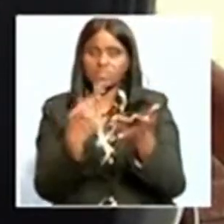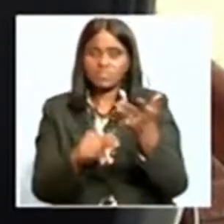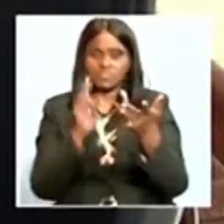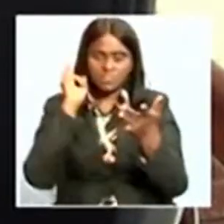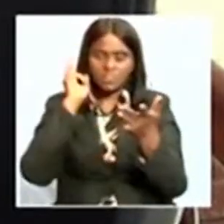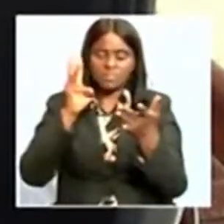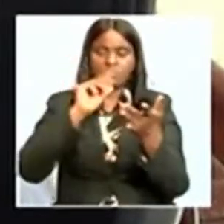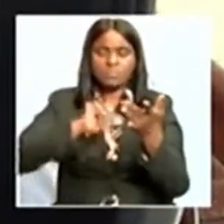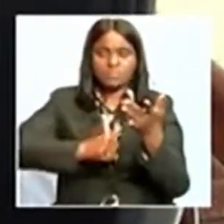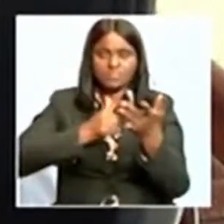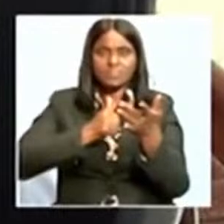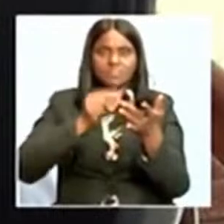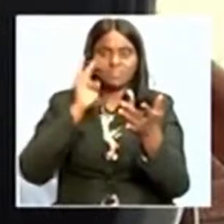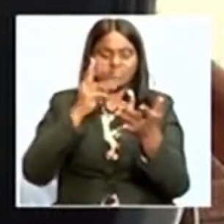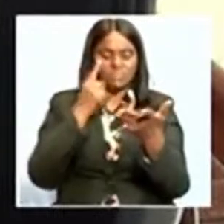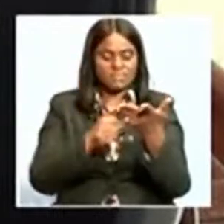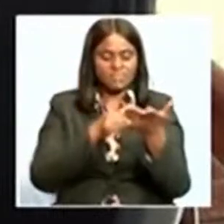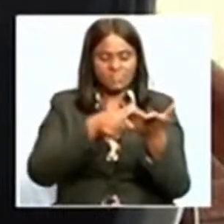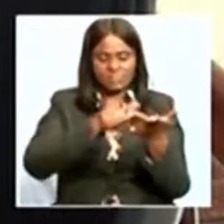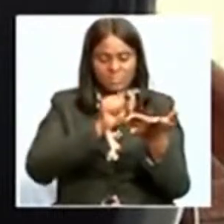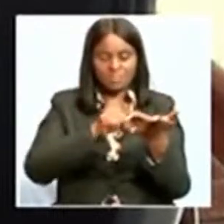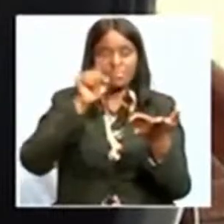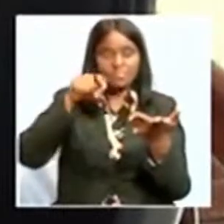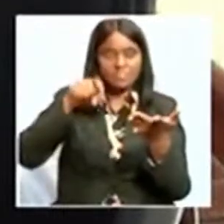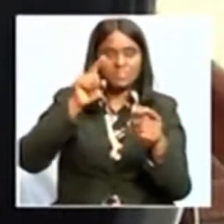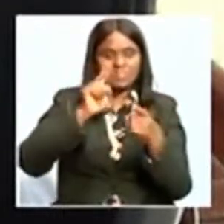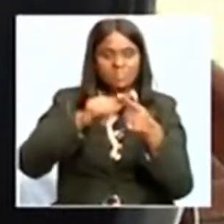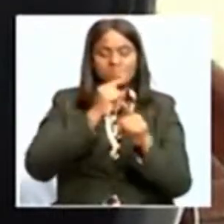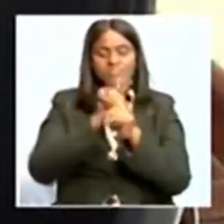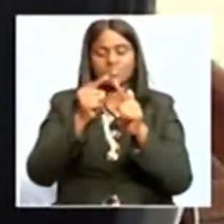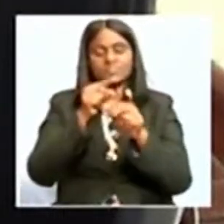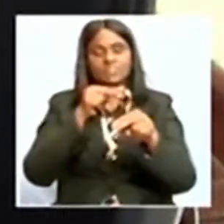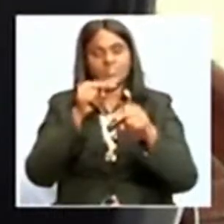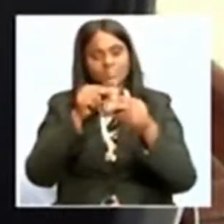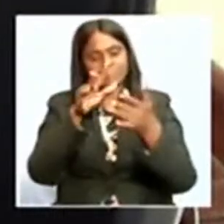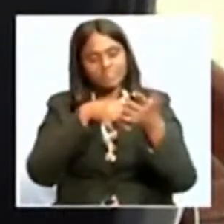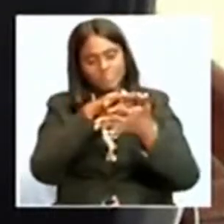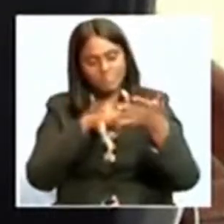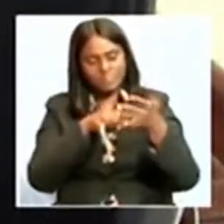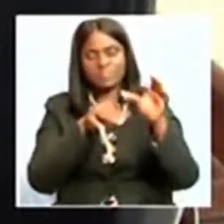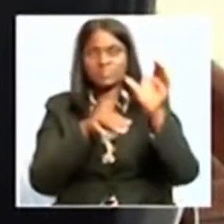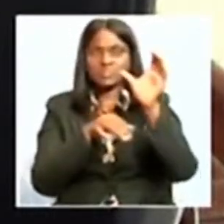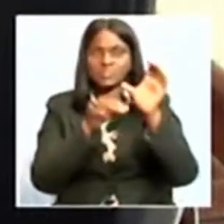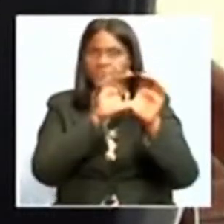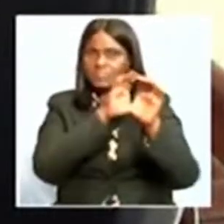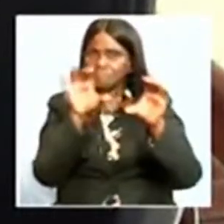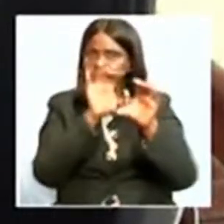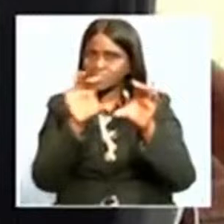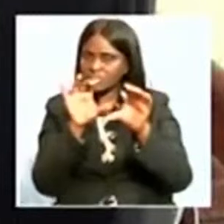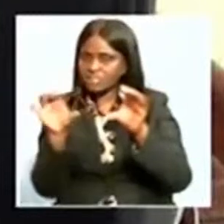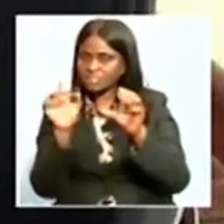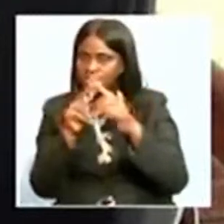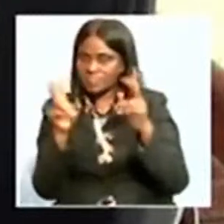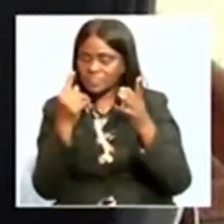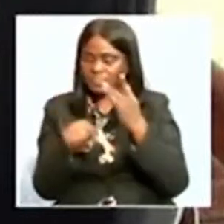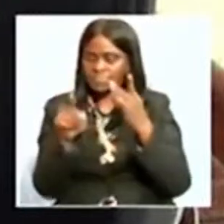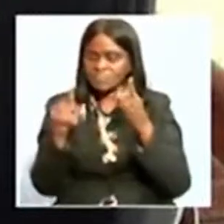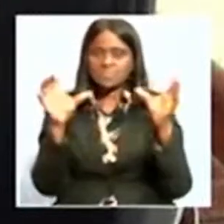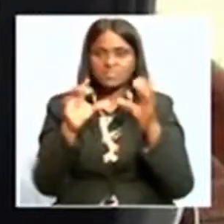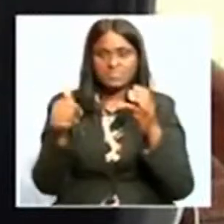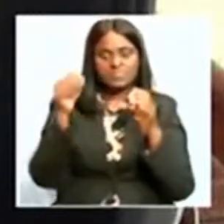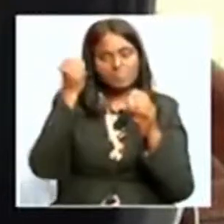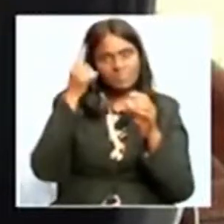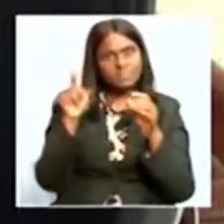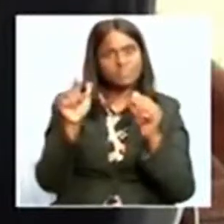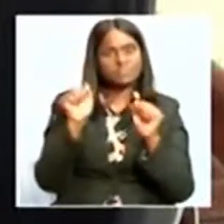will that they'll be required to just to go through the schedules clause by clause so that the committee can be made to understand